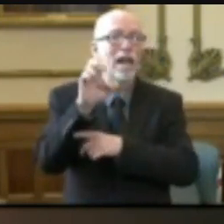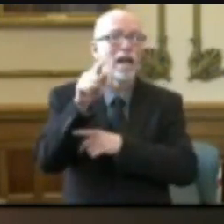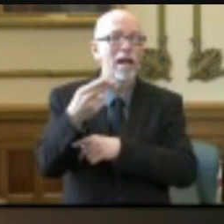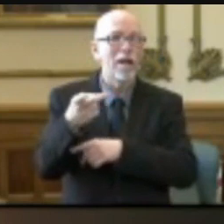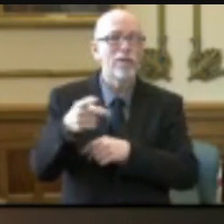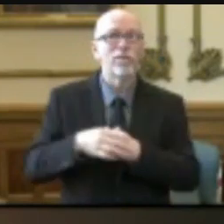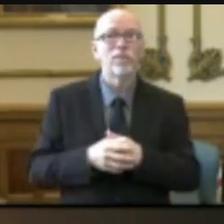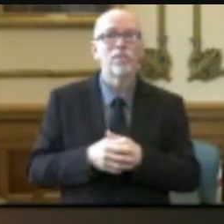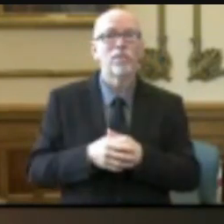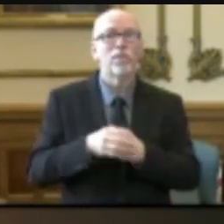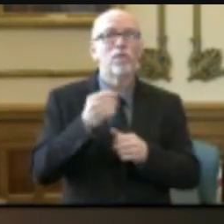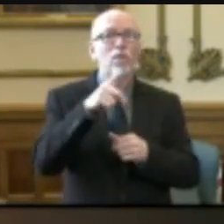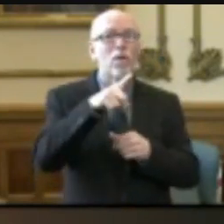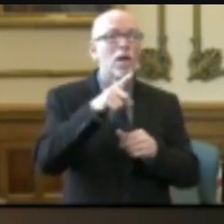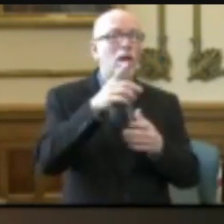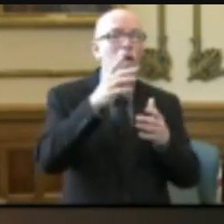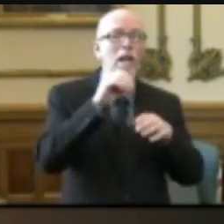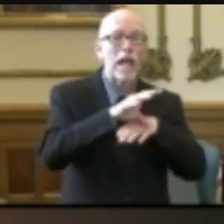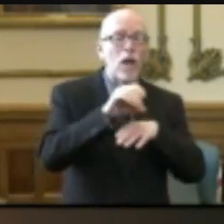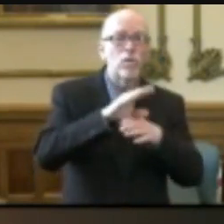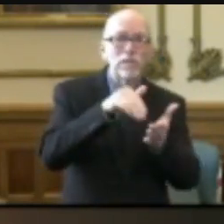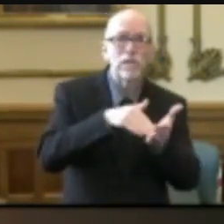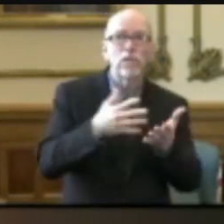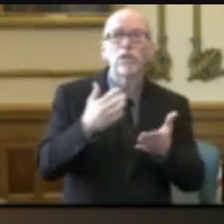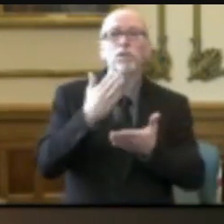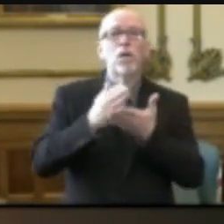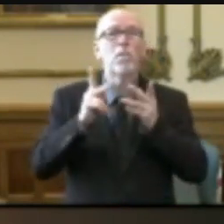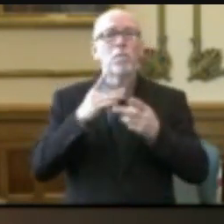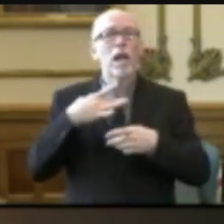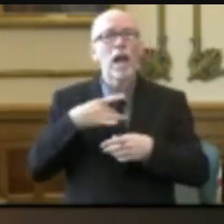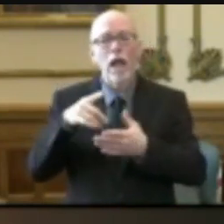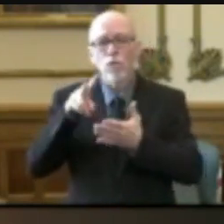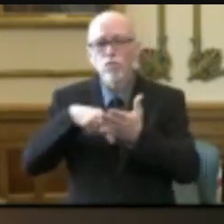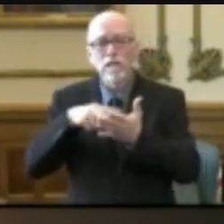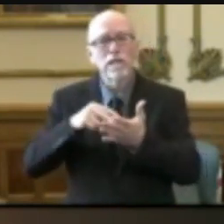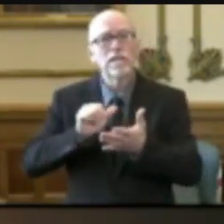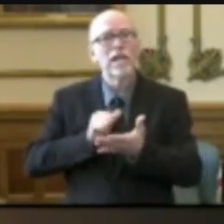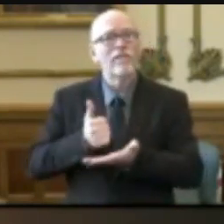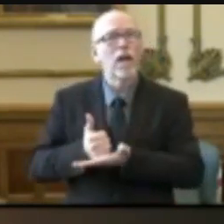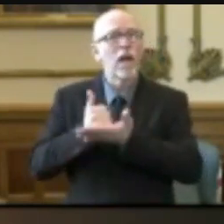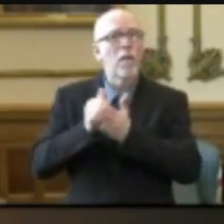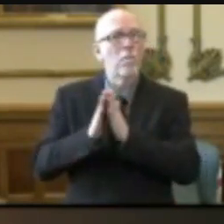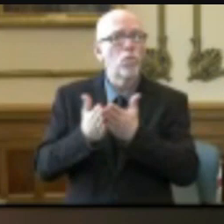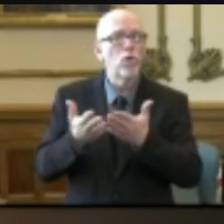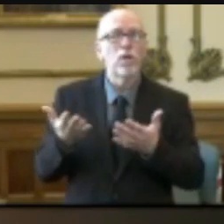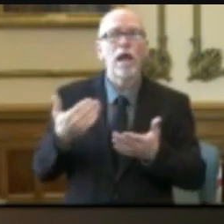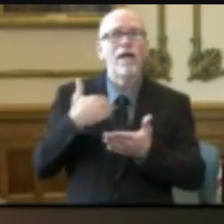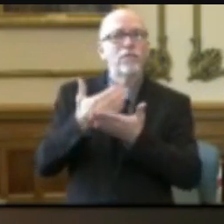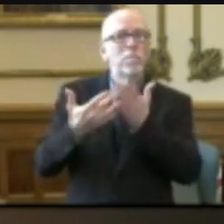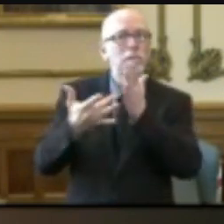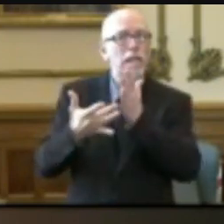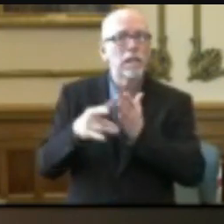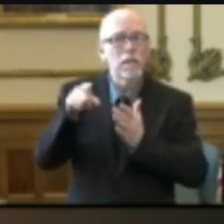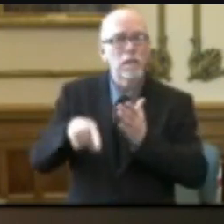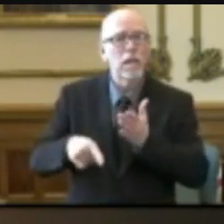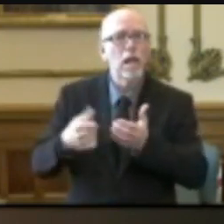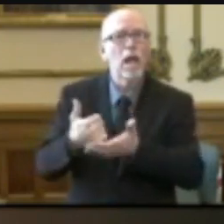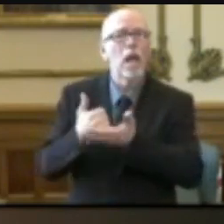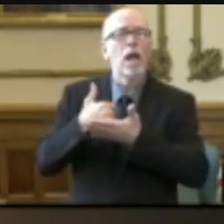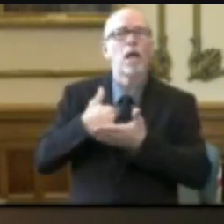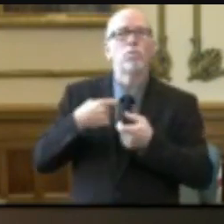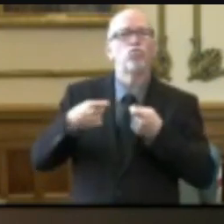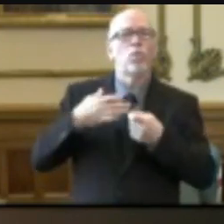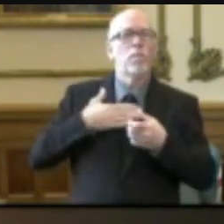or counseling center. Some people like to read self-help books to learn some technique that might help control their